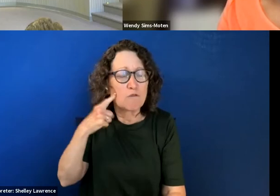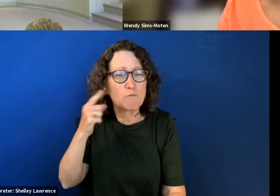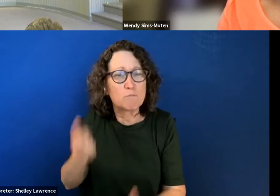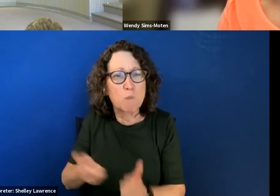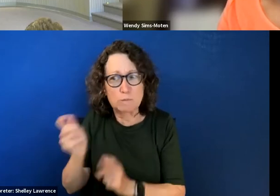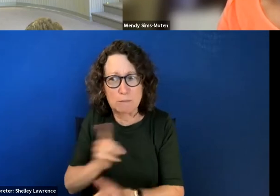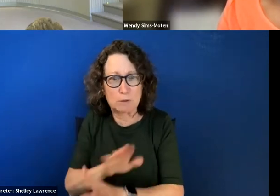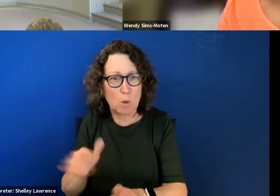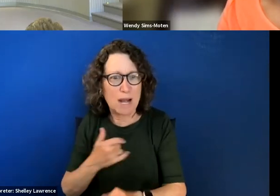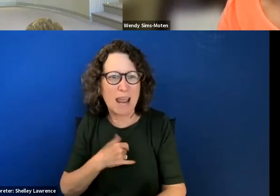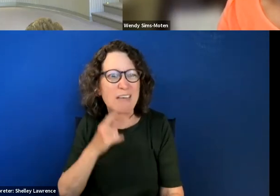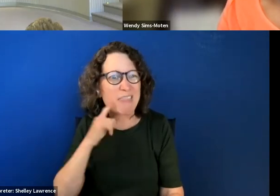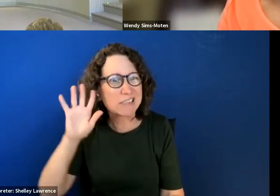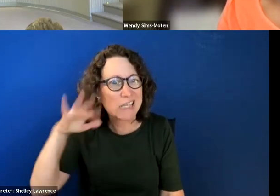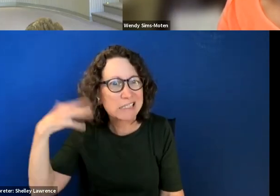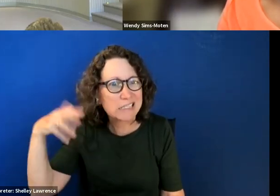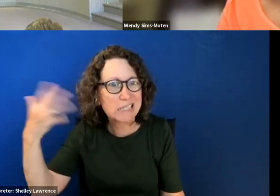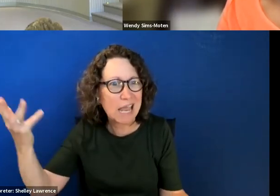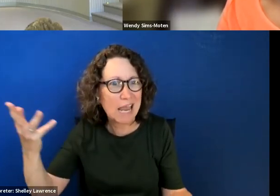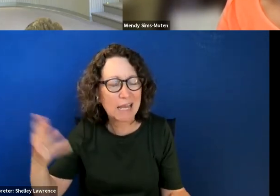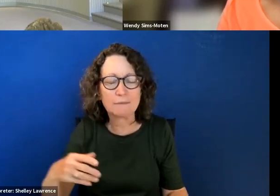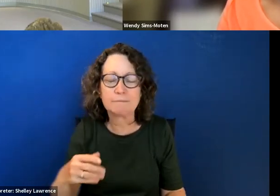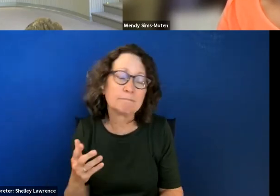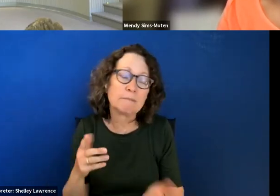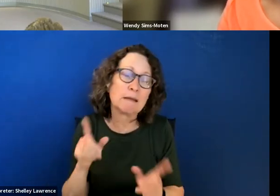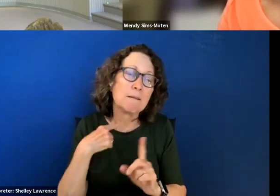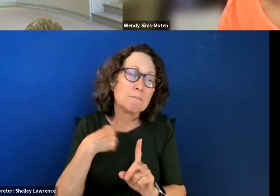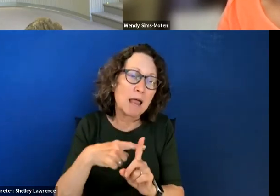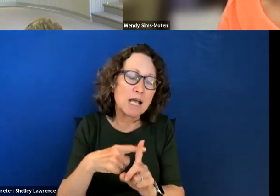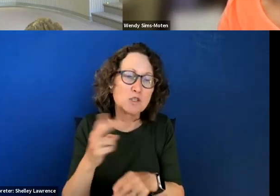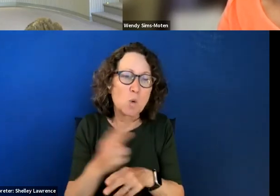public, which is insane, along with